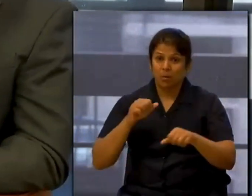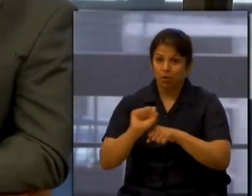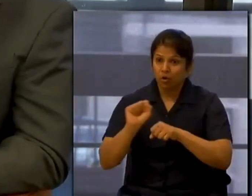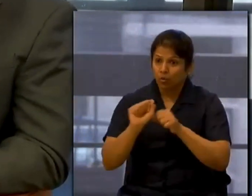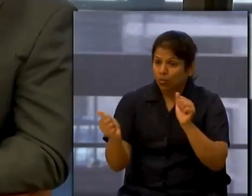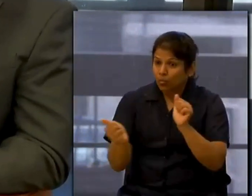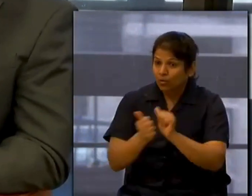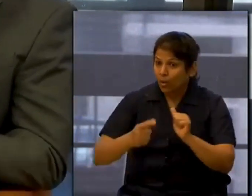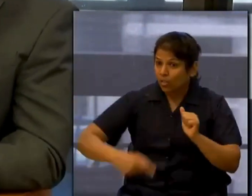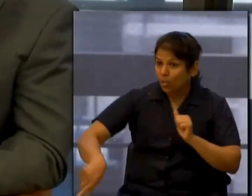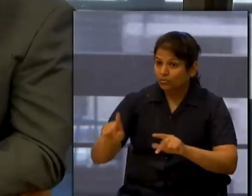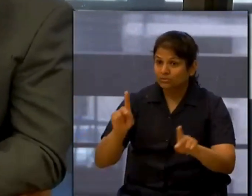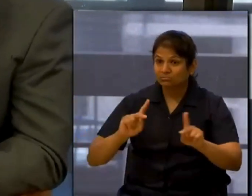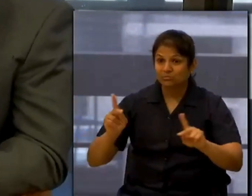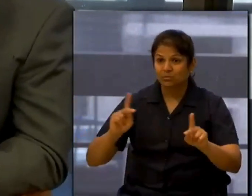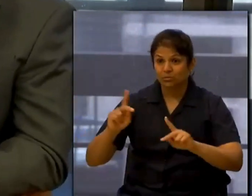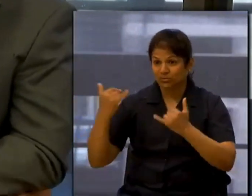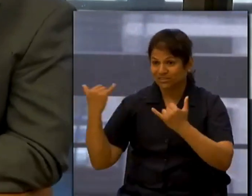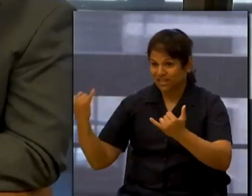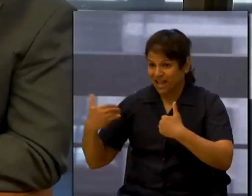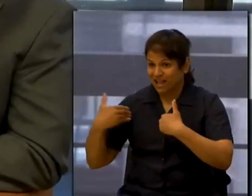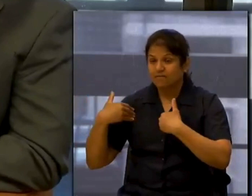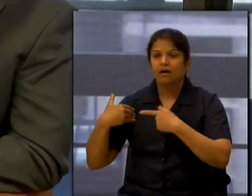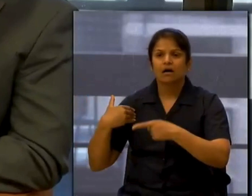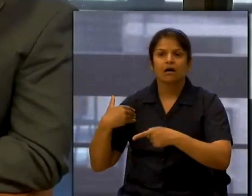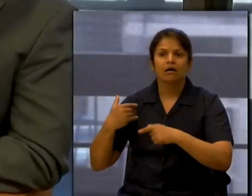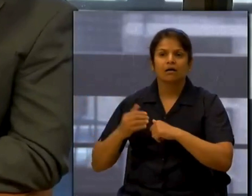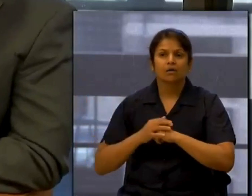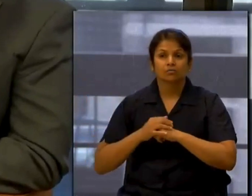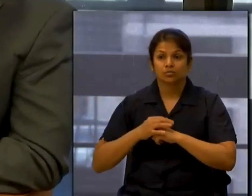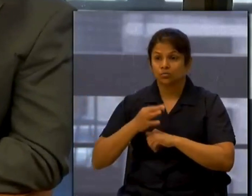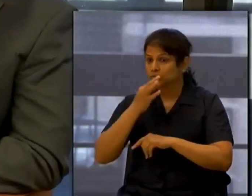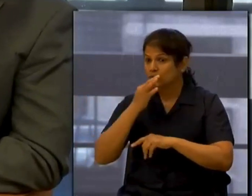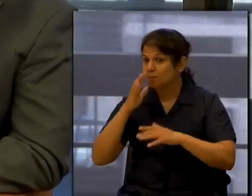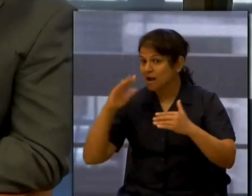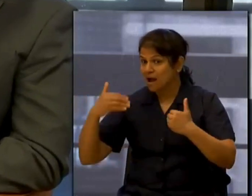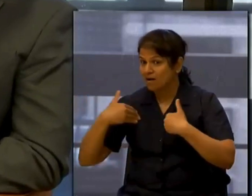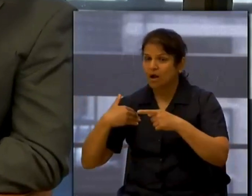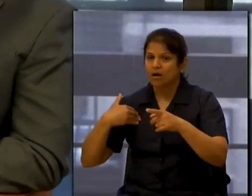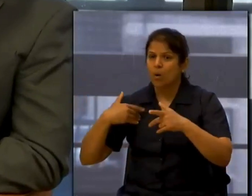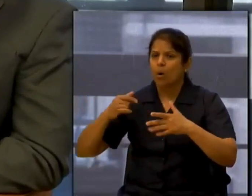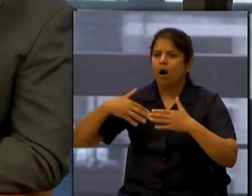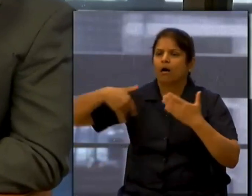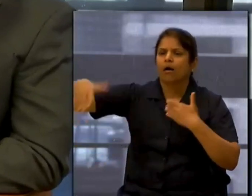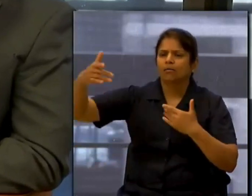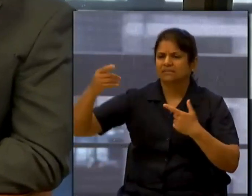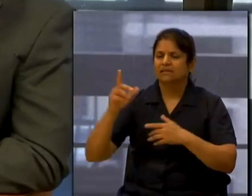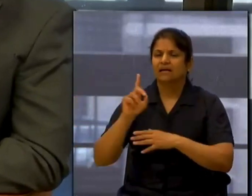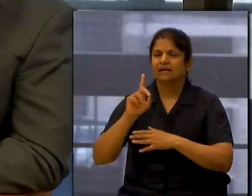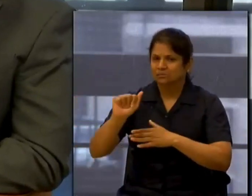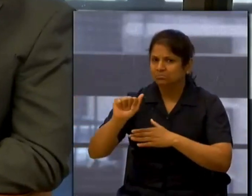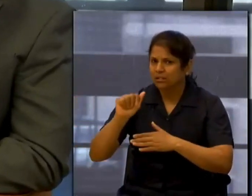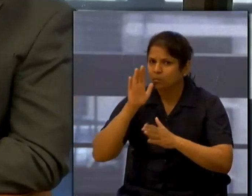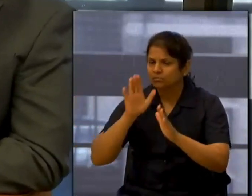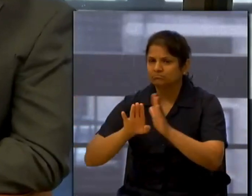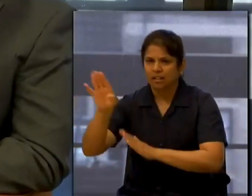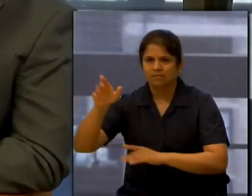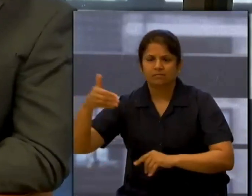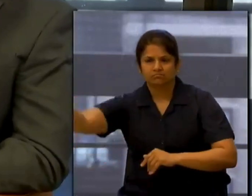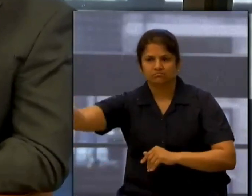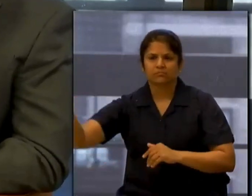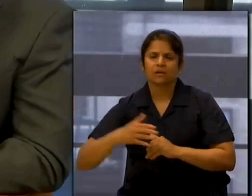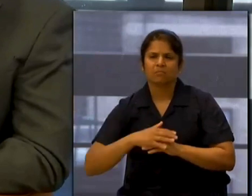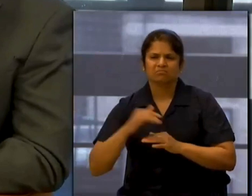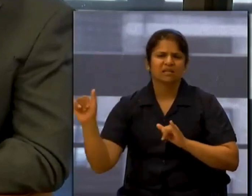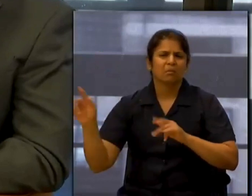have lived with or will live with a disability. And as is the case in most nonprofits, most